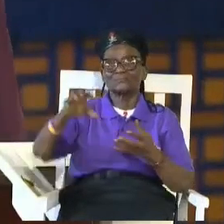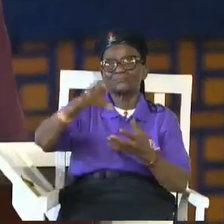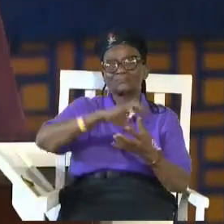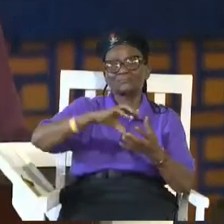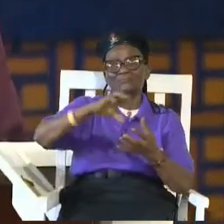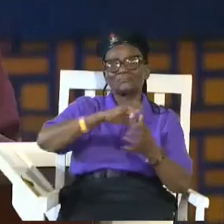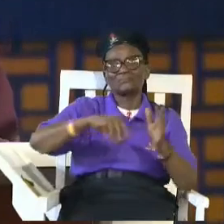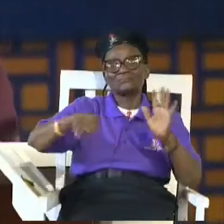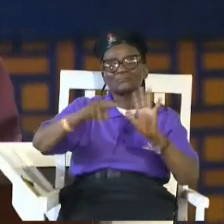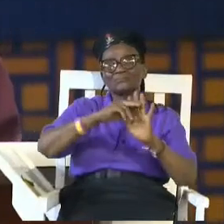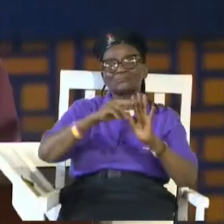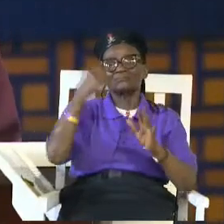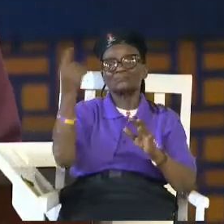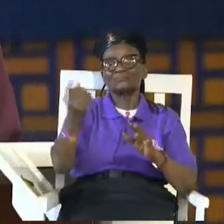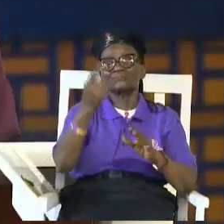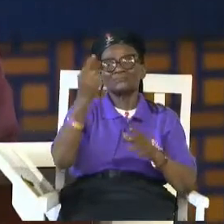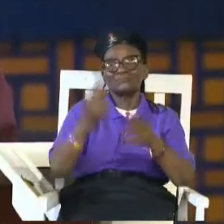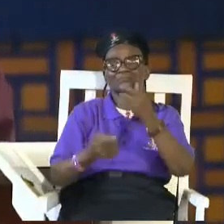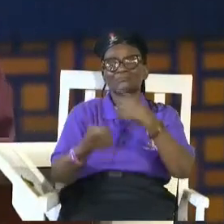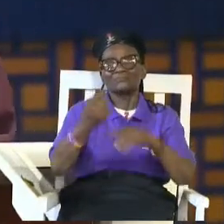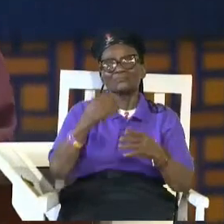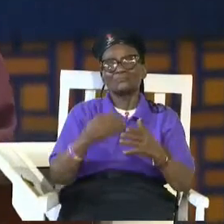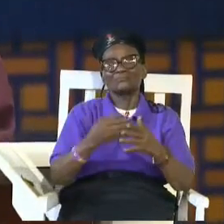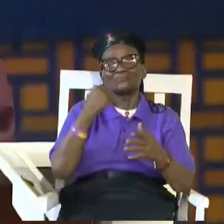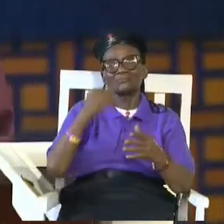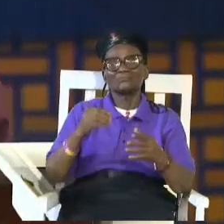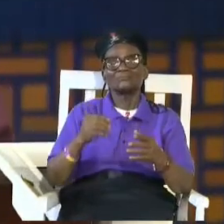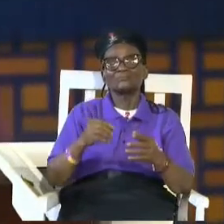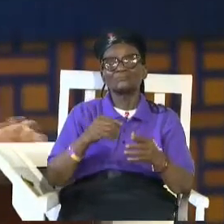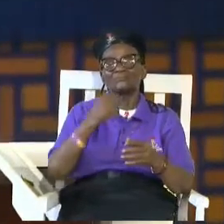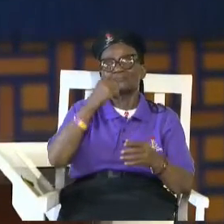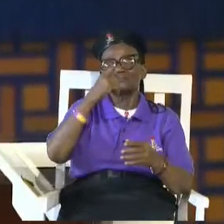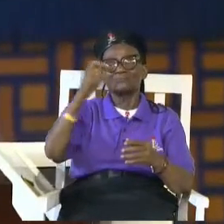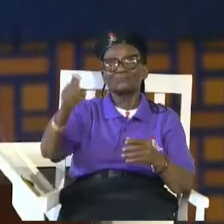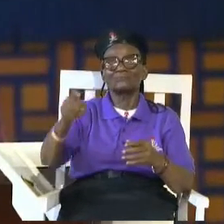Confusion always comes before order.